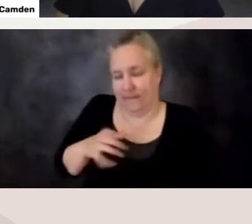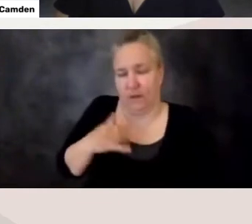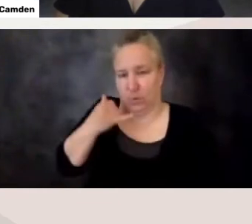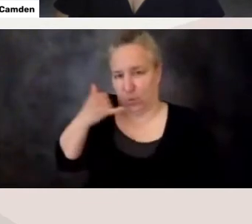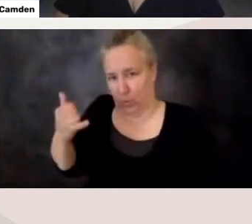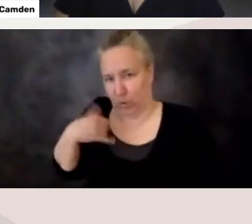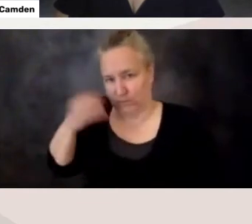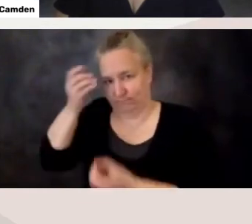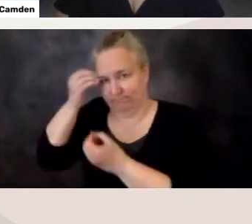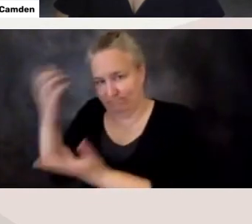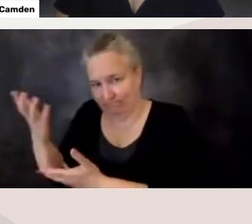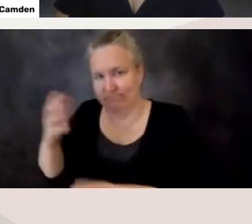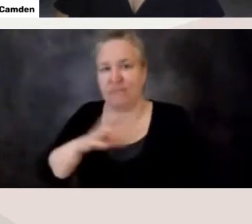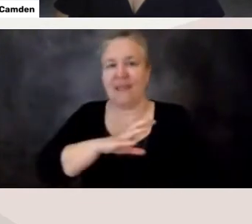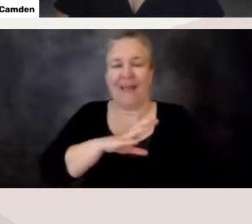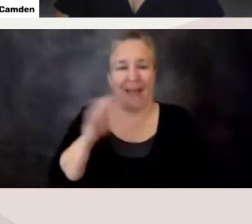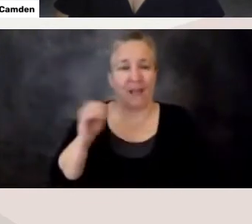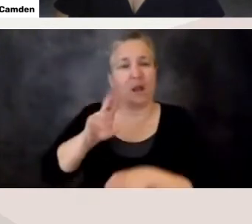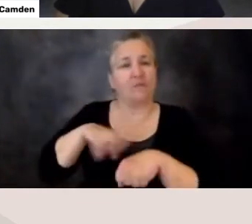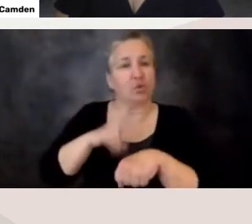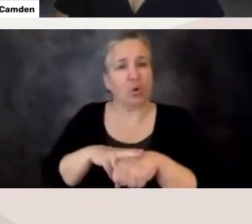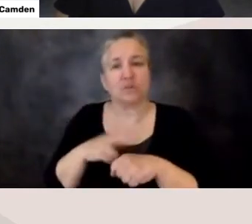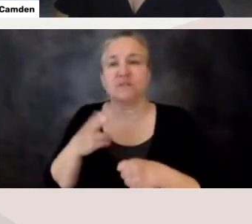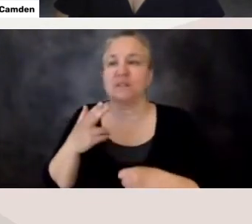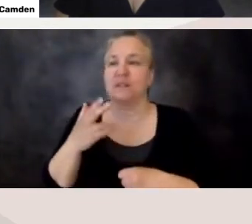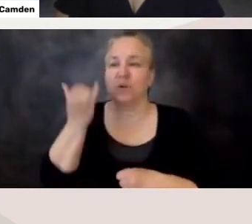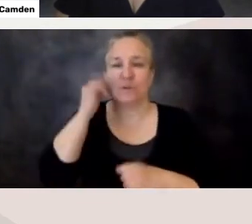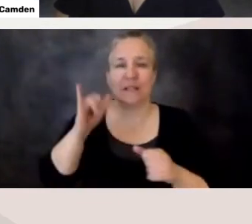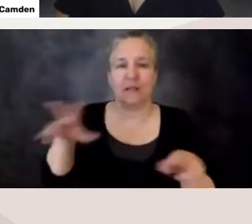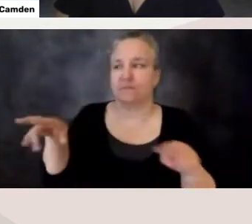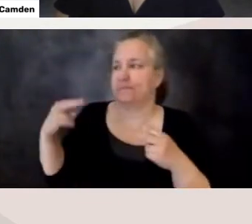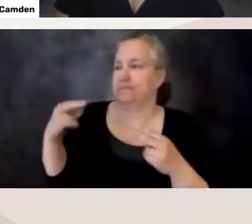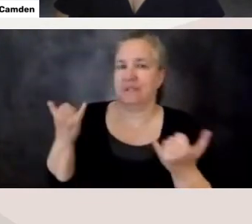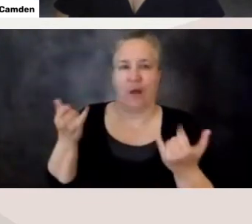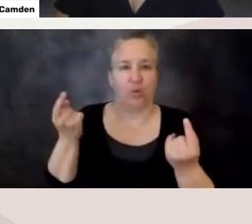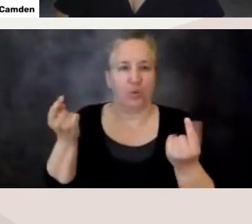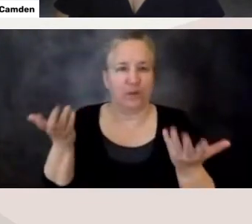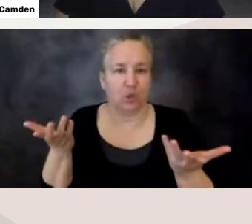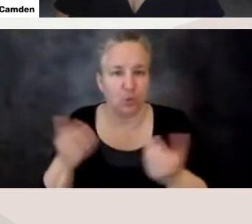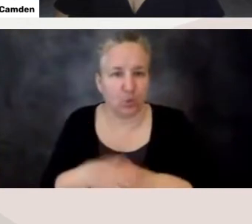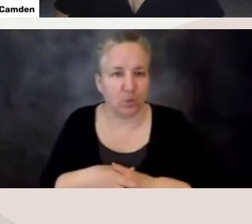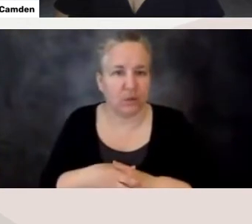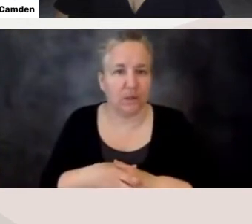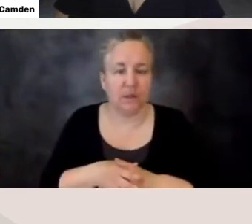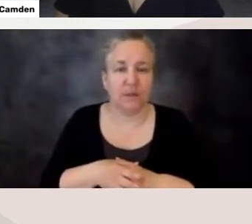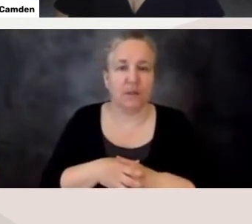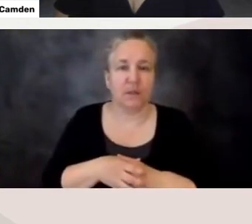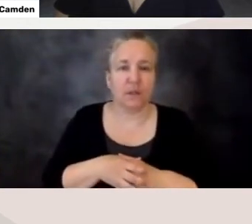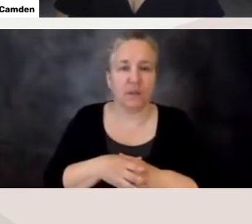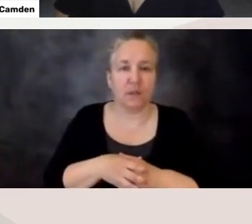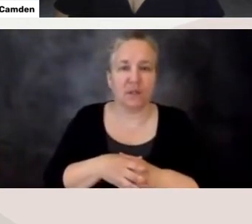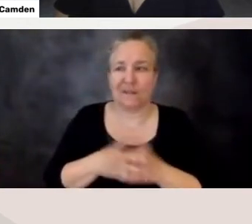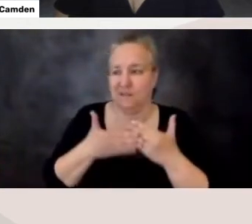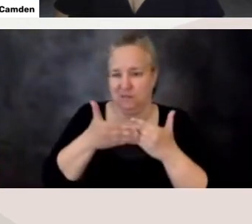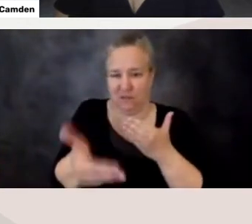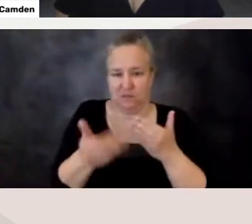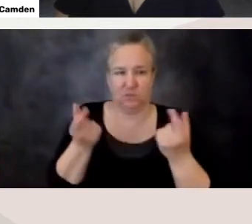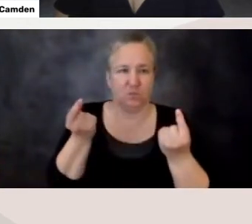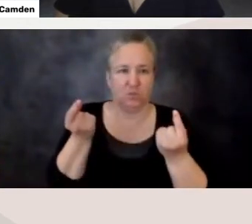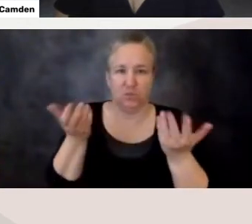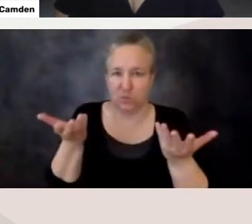him, and of course it was just like, what do we do next? What do we do from here? So